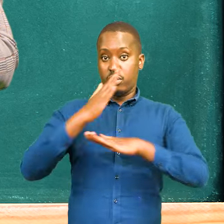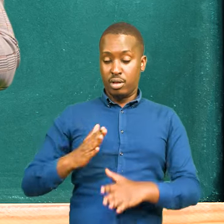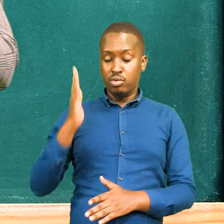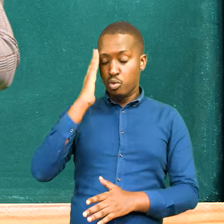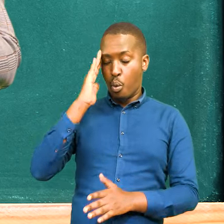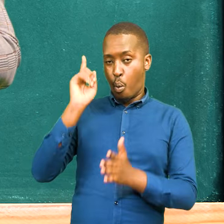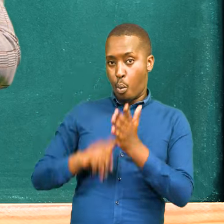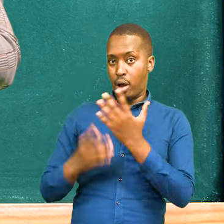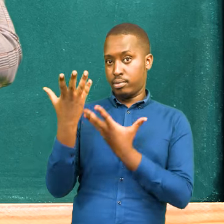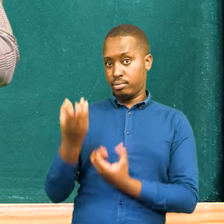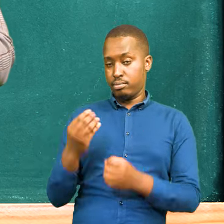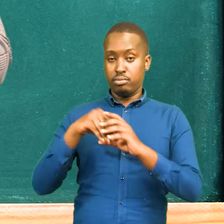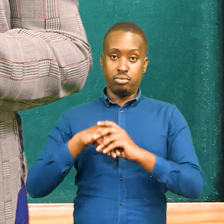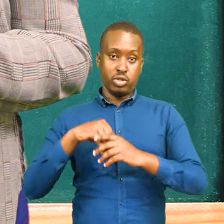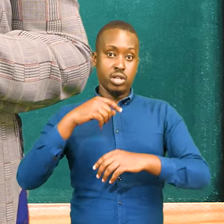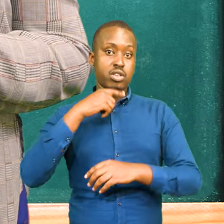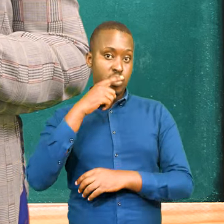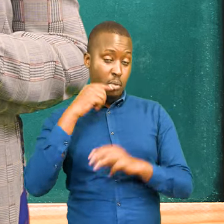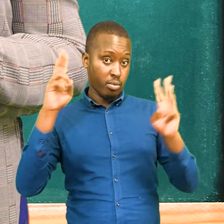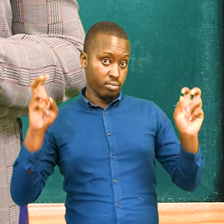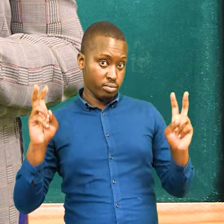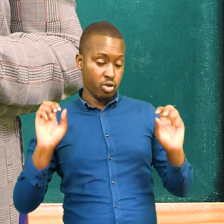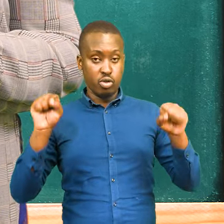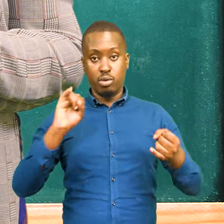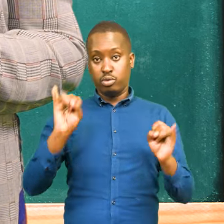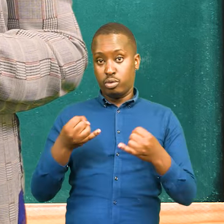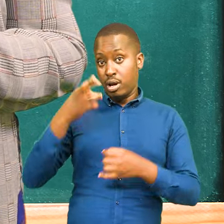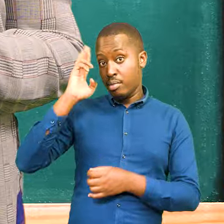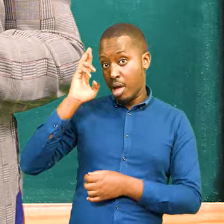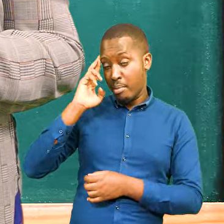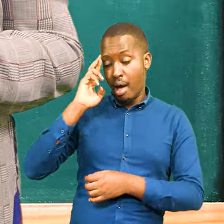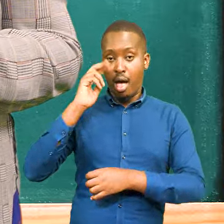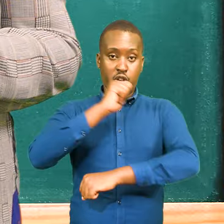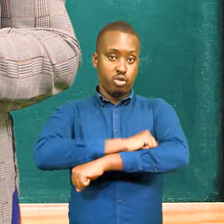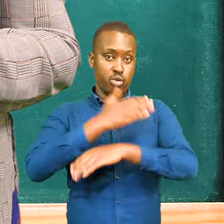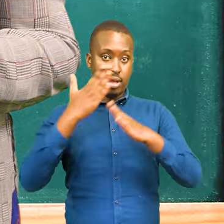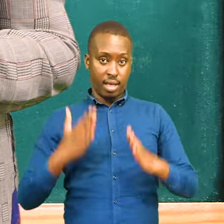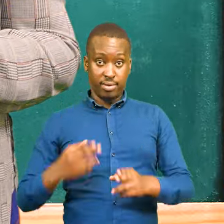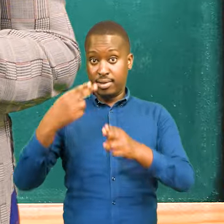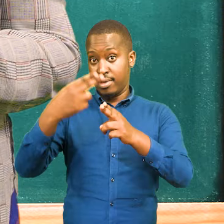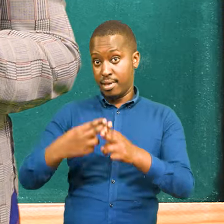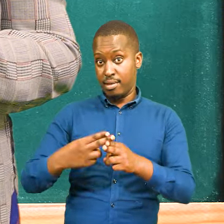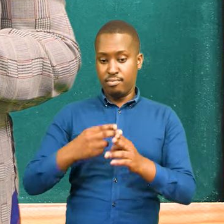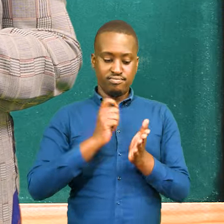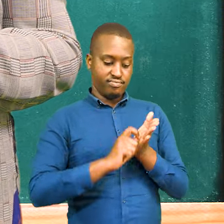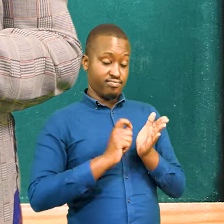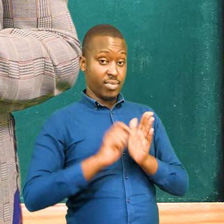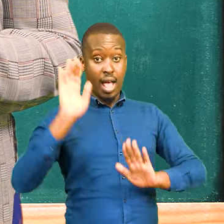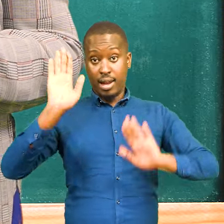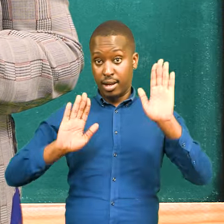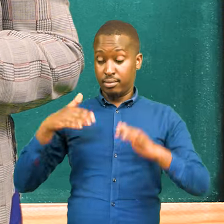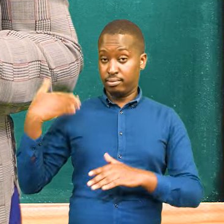know what to expect in the lesson. You should also try to remember the students' names, take